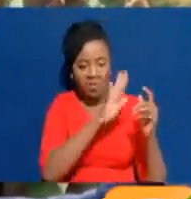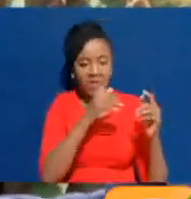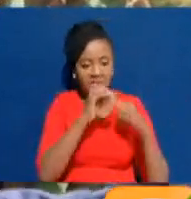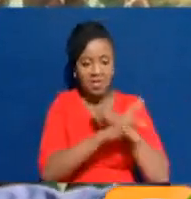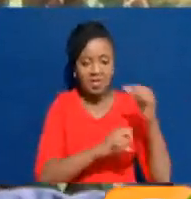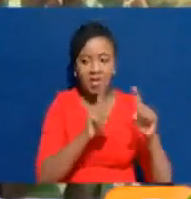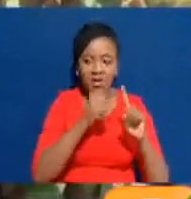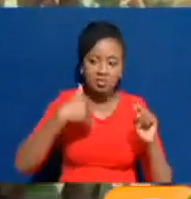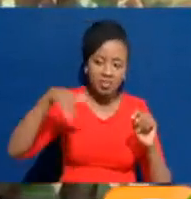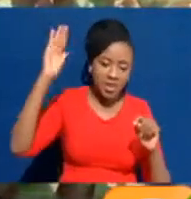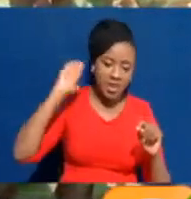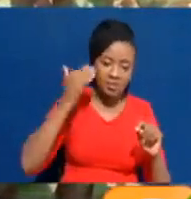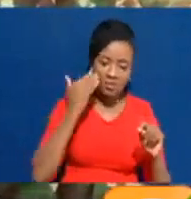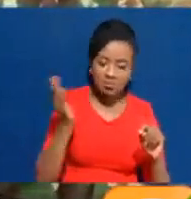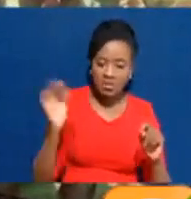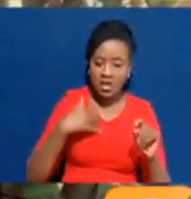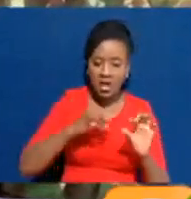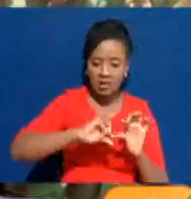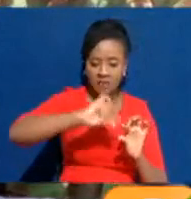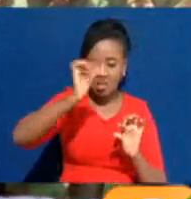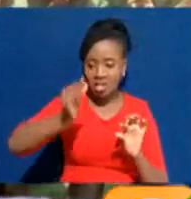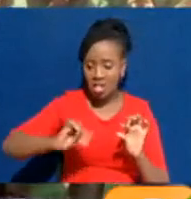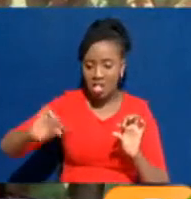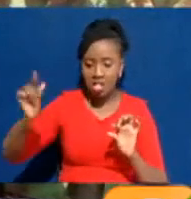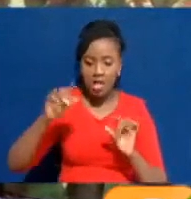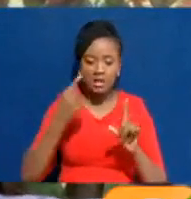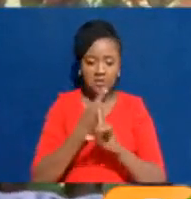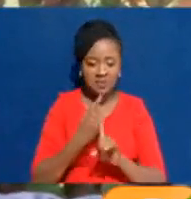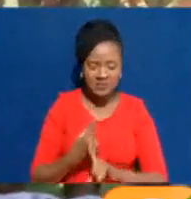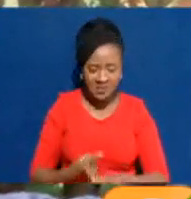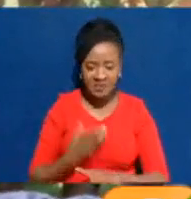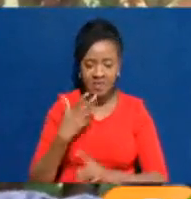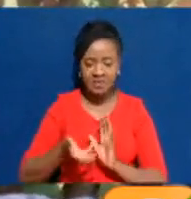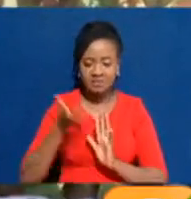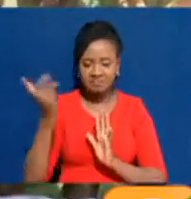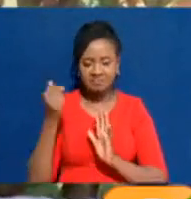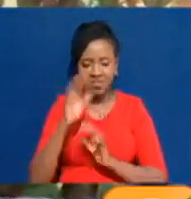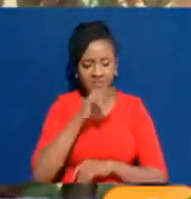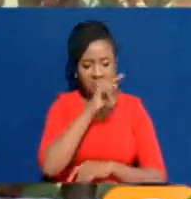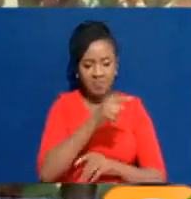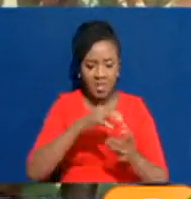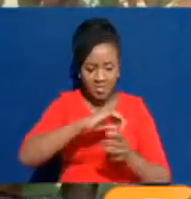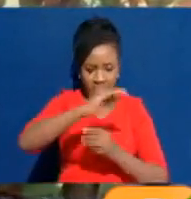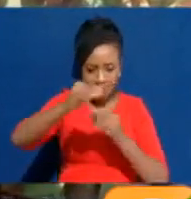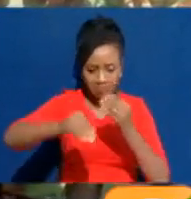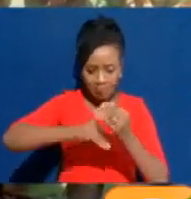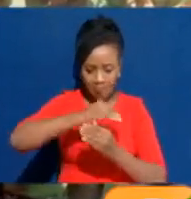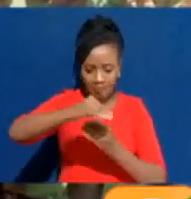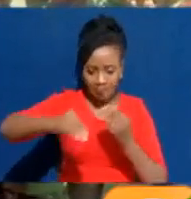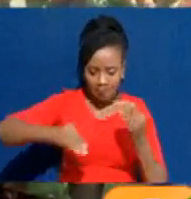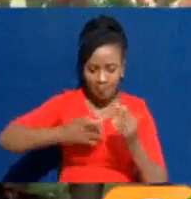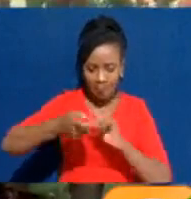me we can see cables, wires that have been removed and folded nicely,